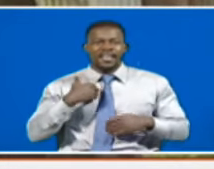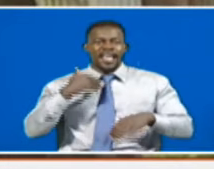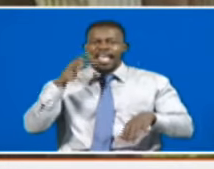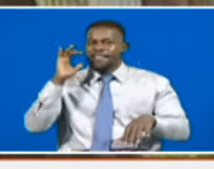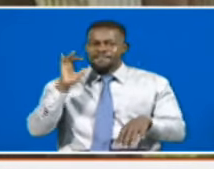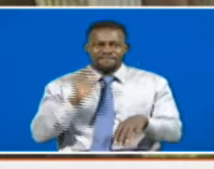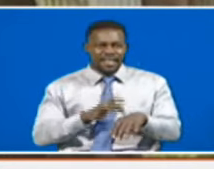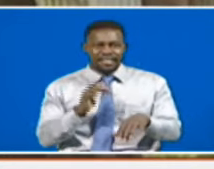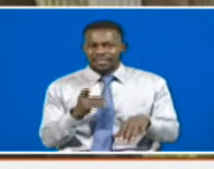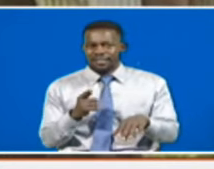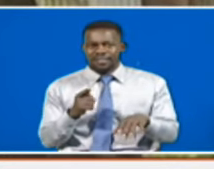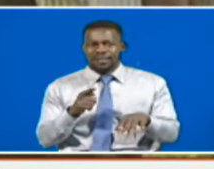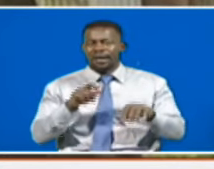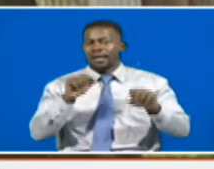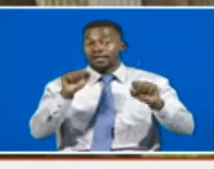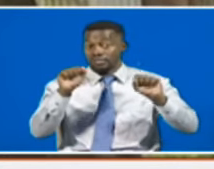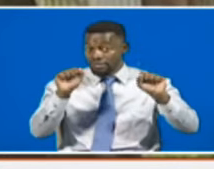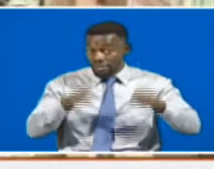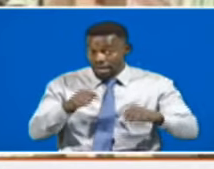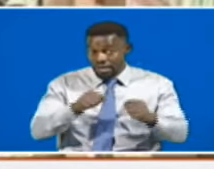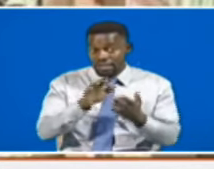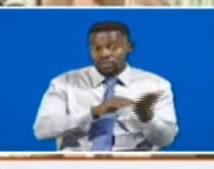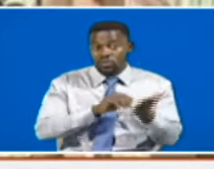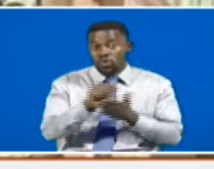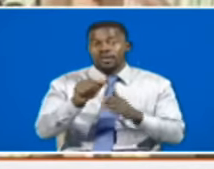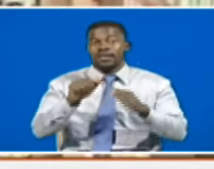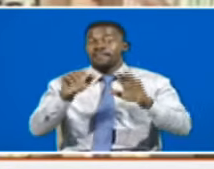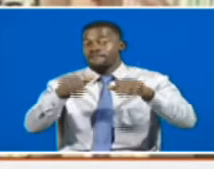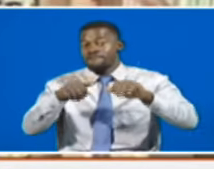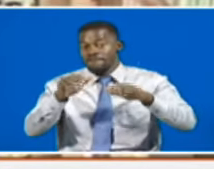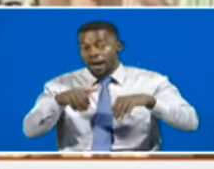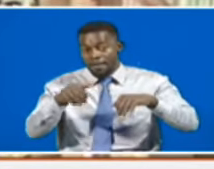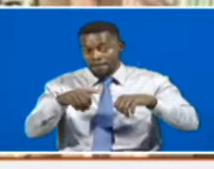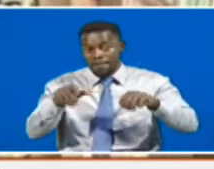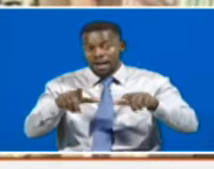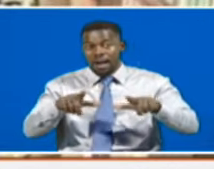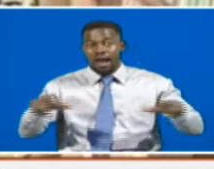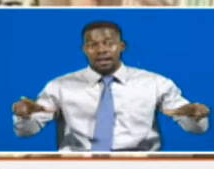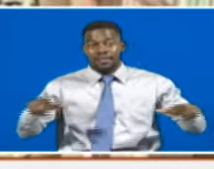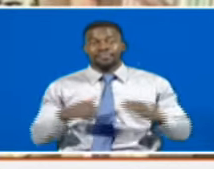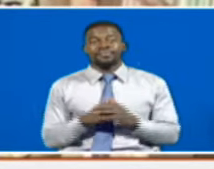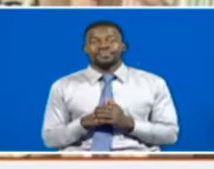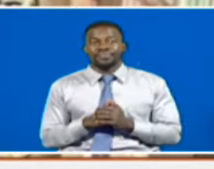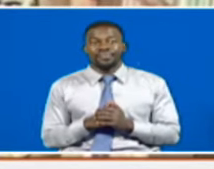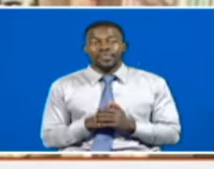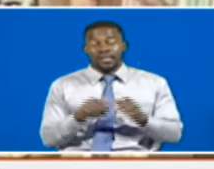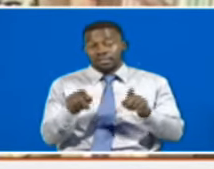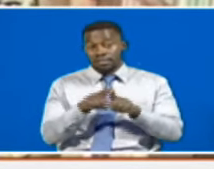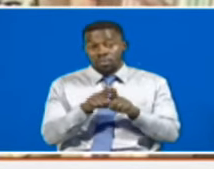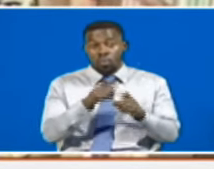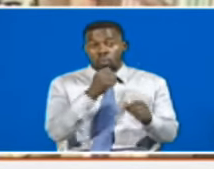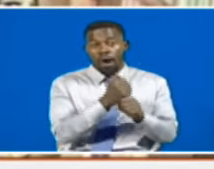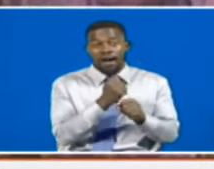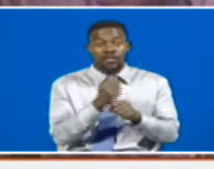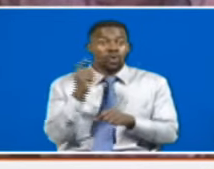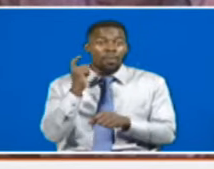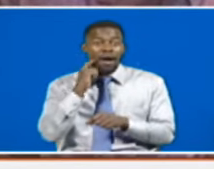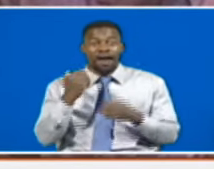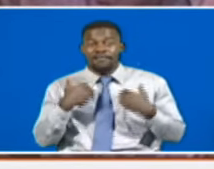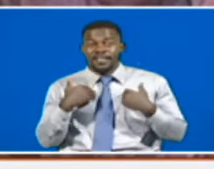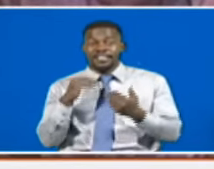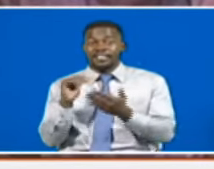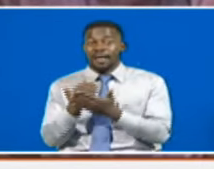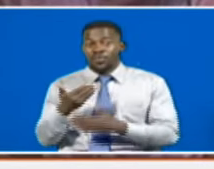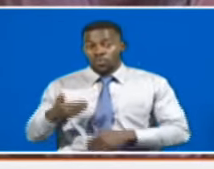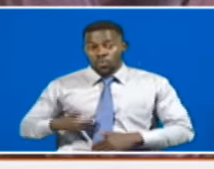iko na madini zingine sitaharibu hata mshanga yetu sana. Mwangi has also employed 3 youth at his workshop who work under his